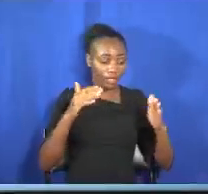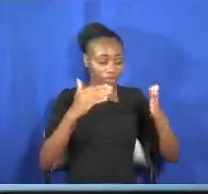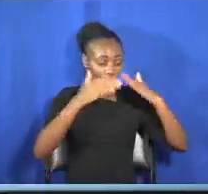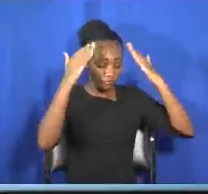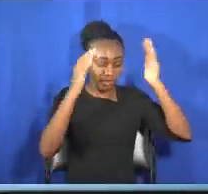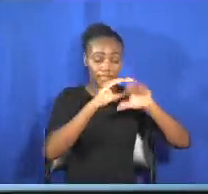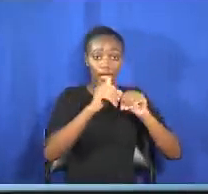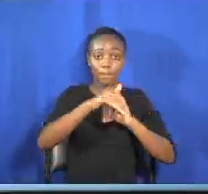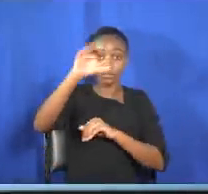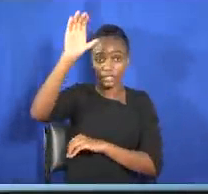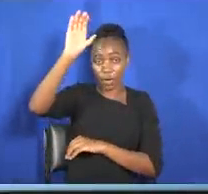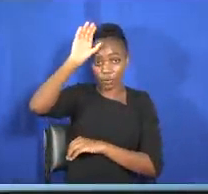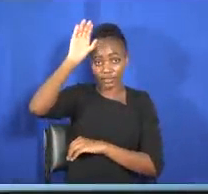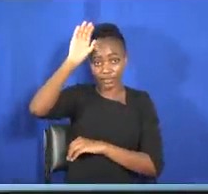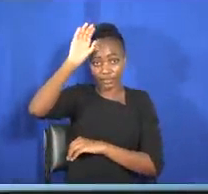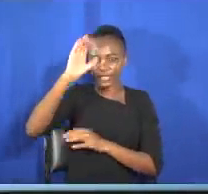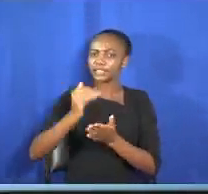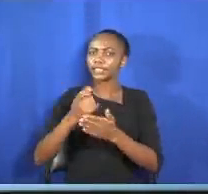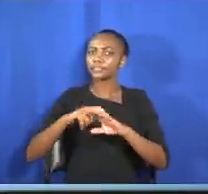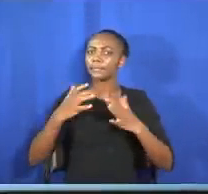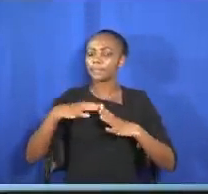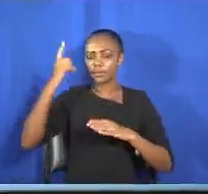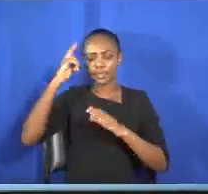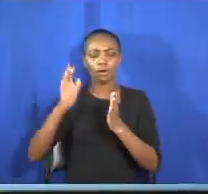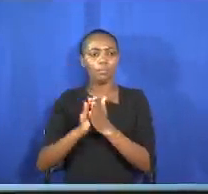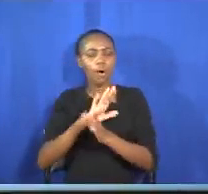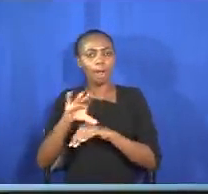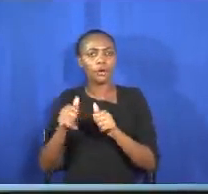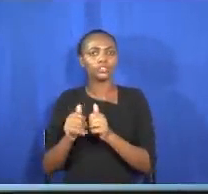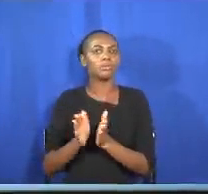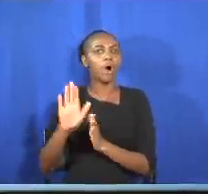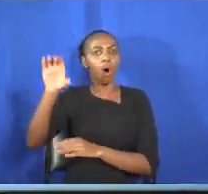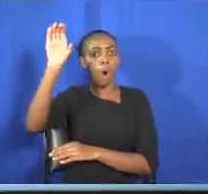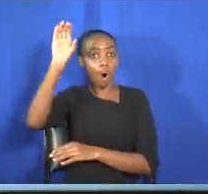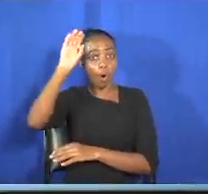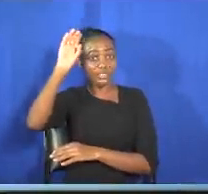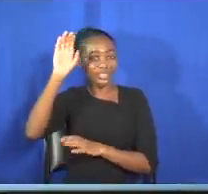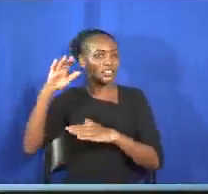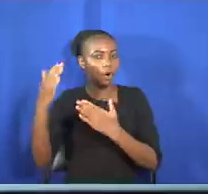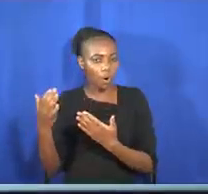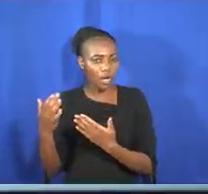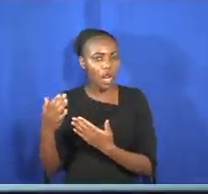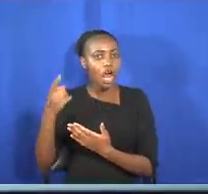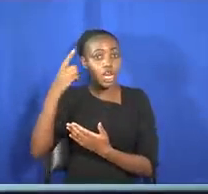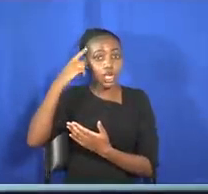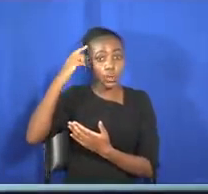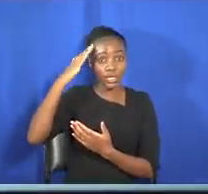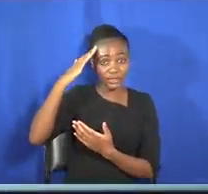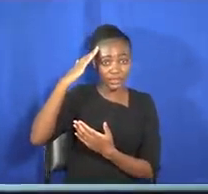content focus. You know, the current curriculum, we are thinking more about more content and maybe